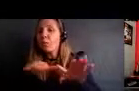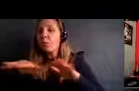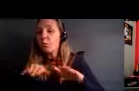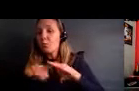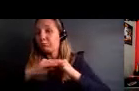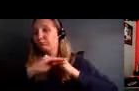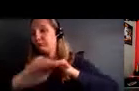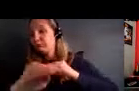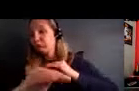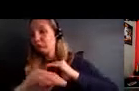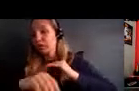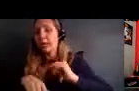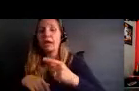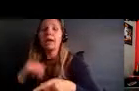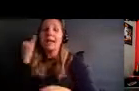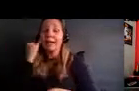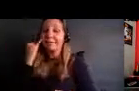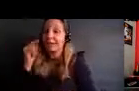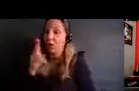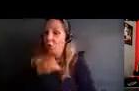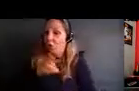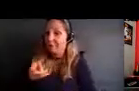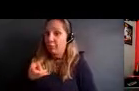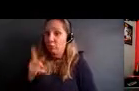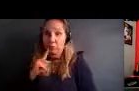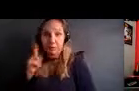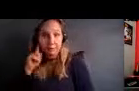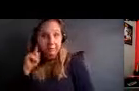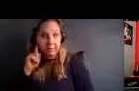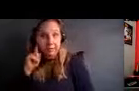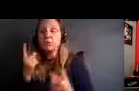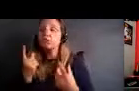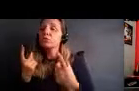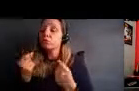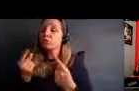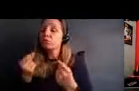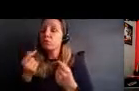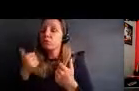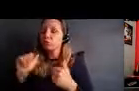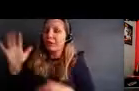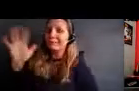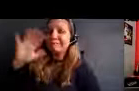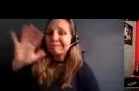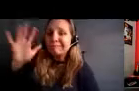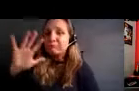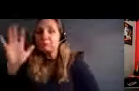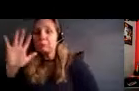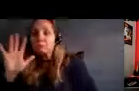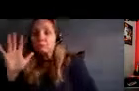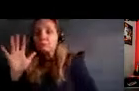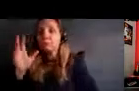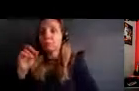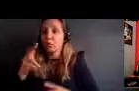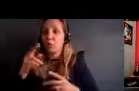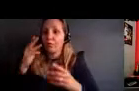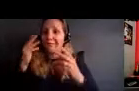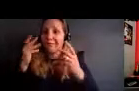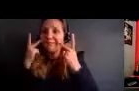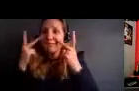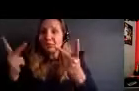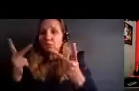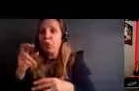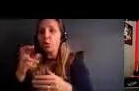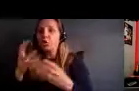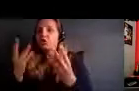Now, if you're someone who's hard of hearing or deaf, try to get the person's attention, or use visual cues or gentle touches on the